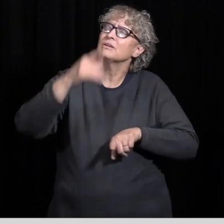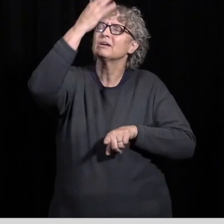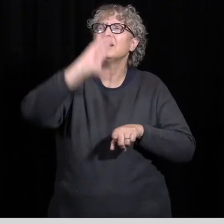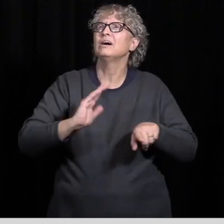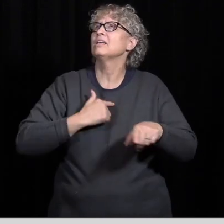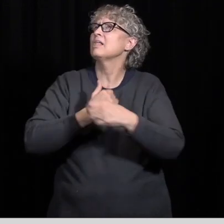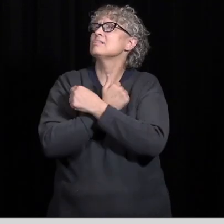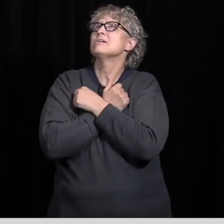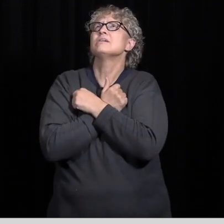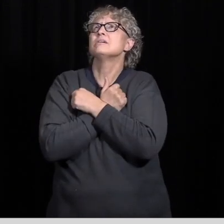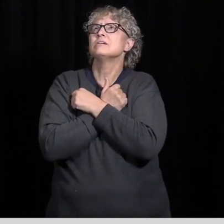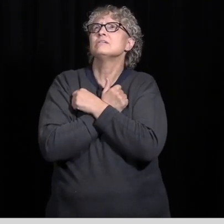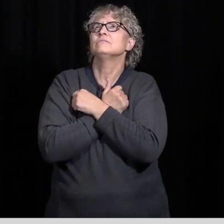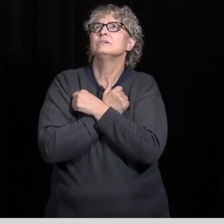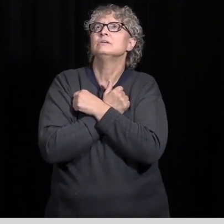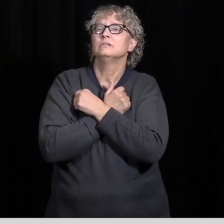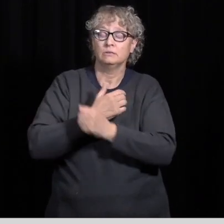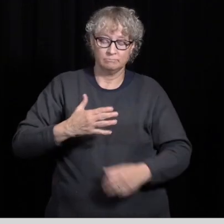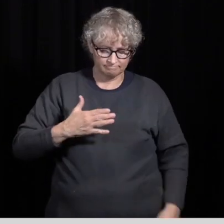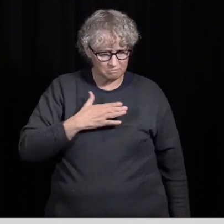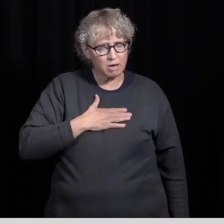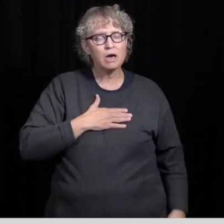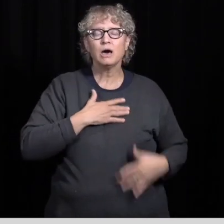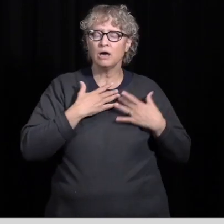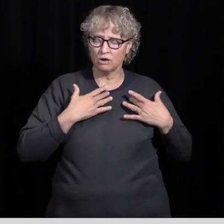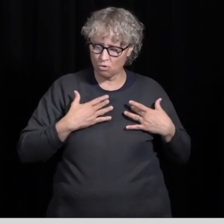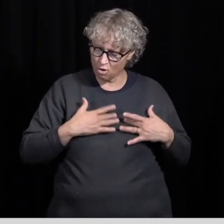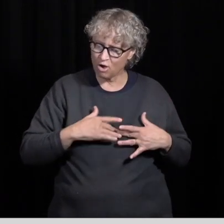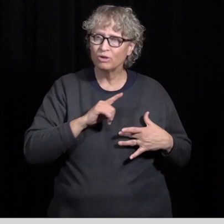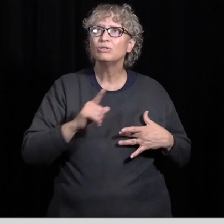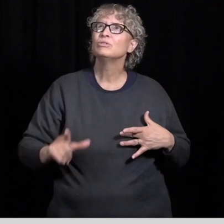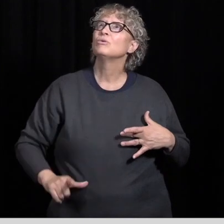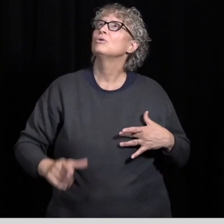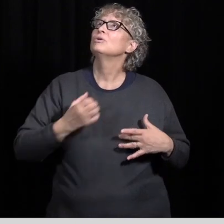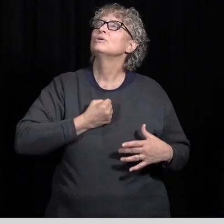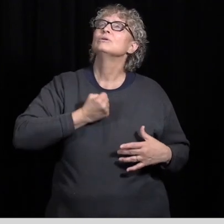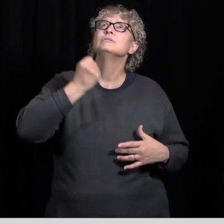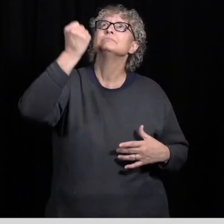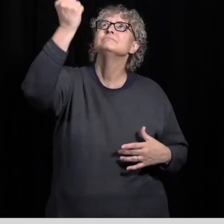Here's my heart, Lord.